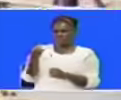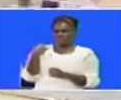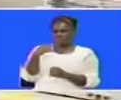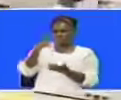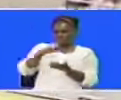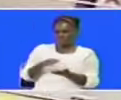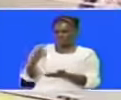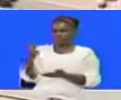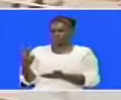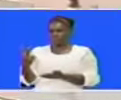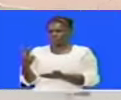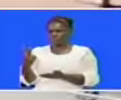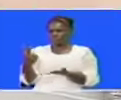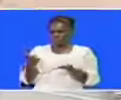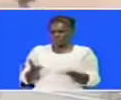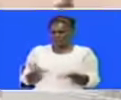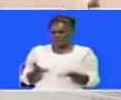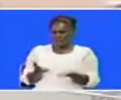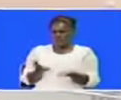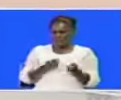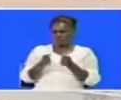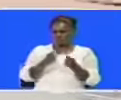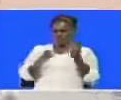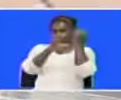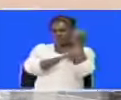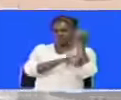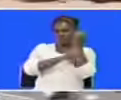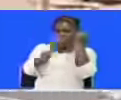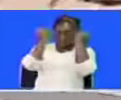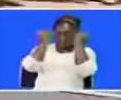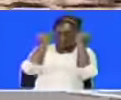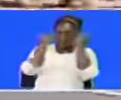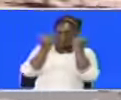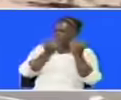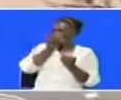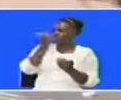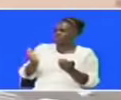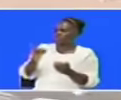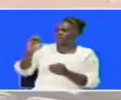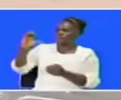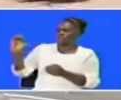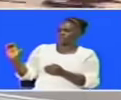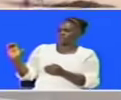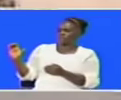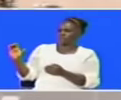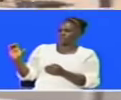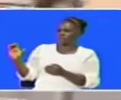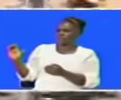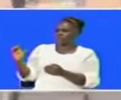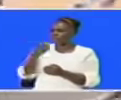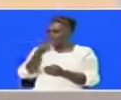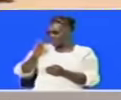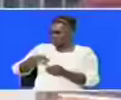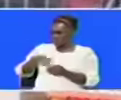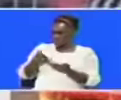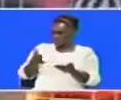down to just 2. They are now at the helm of this country, their cases having been dismissed at The Hague. Now, ladies and gentlemen, we